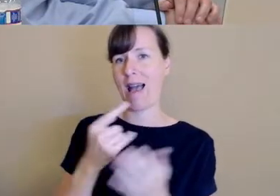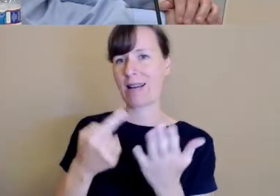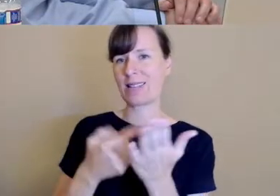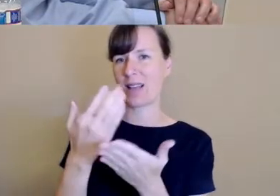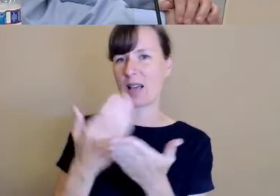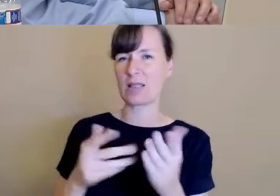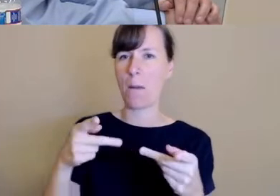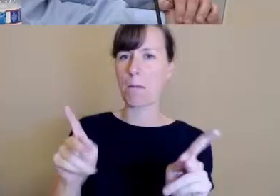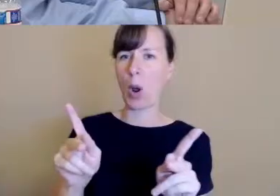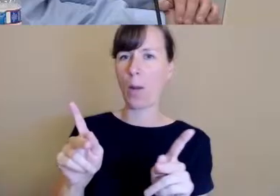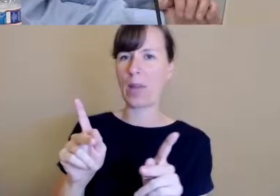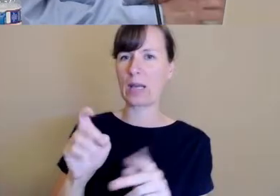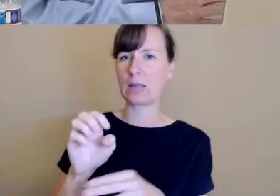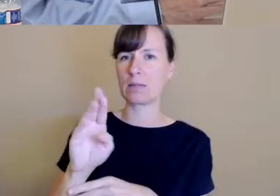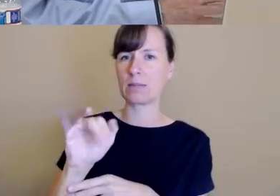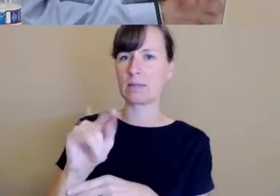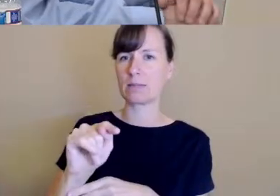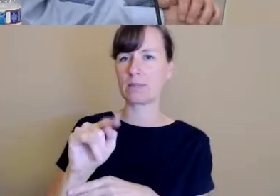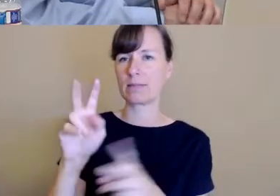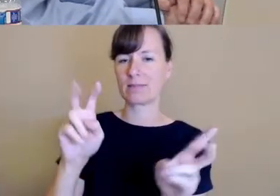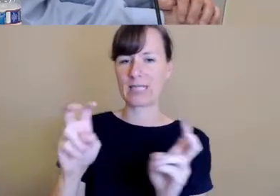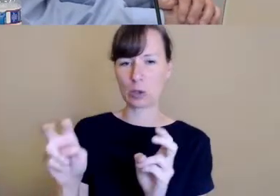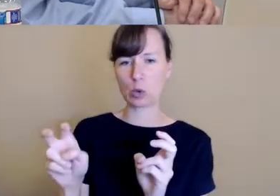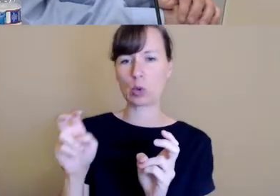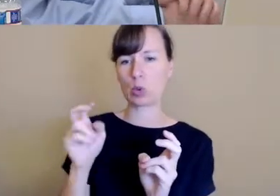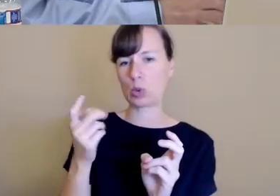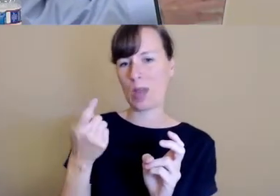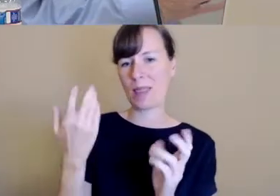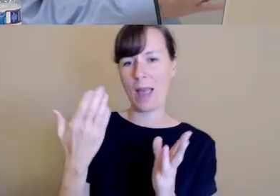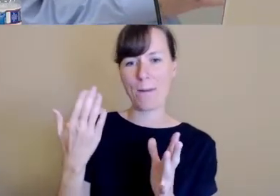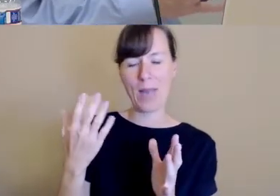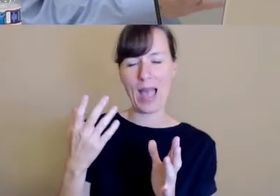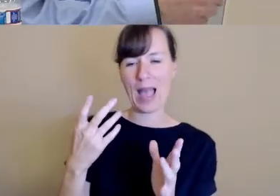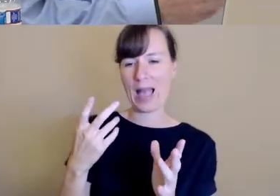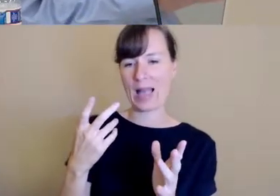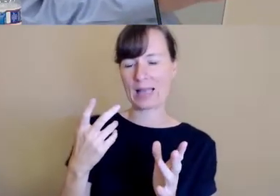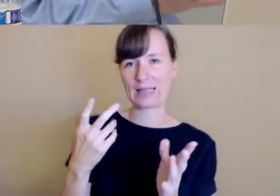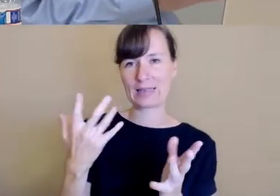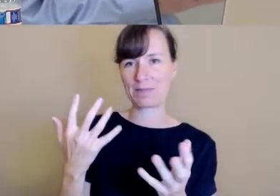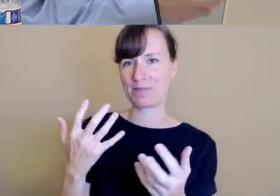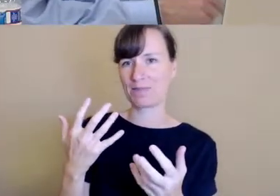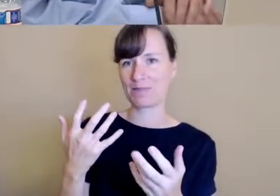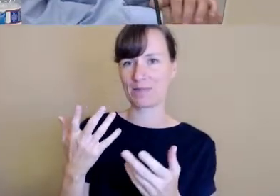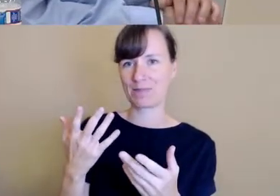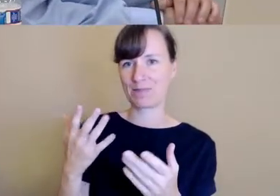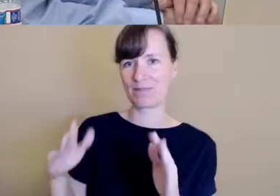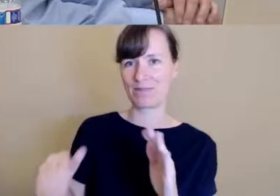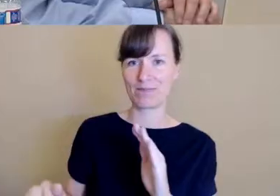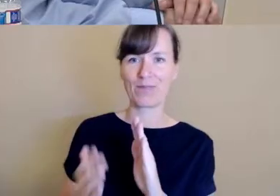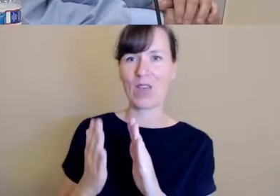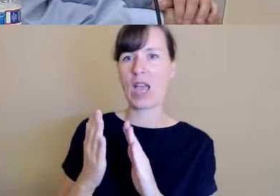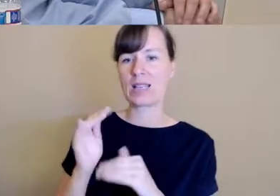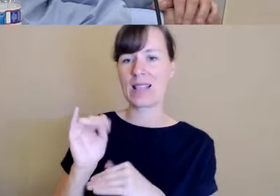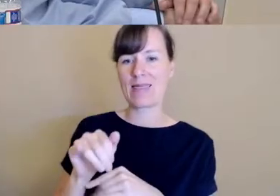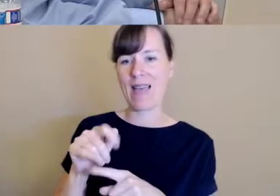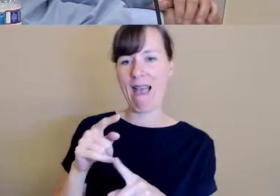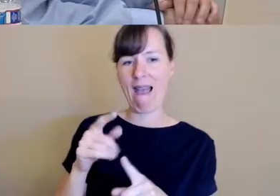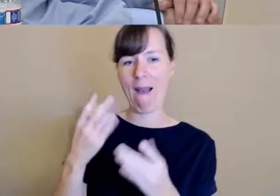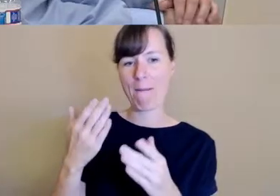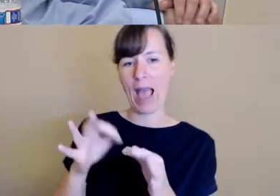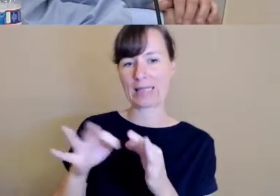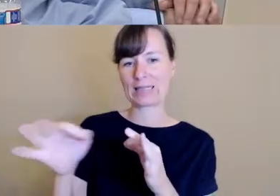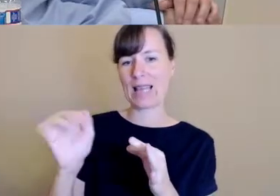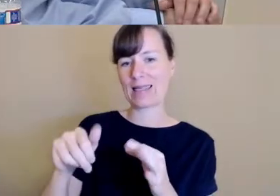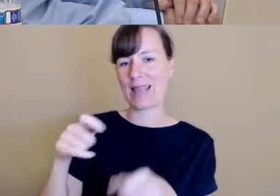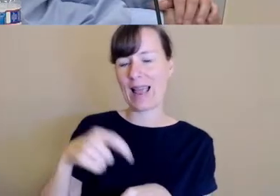that they may run into that may extend that time or may extend their projected time within that time. We're looking